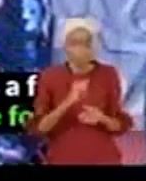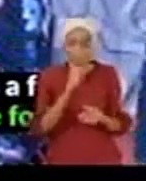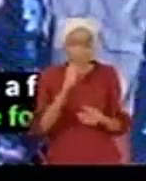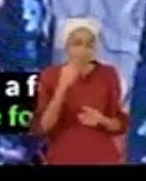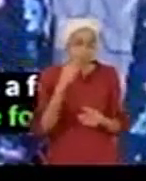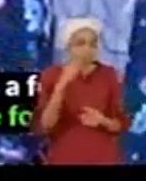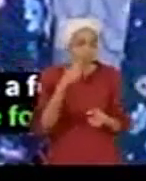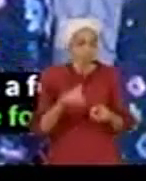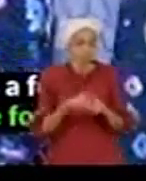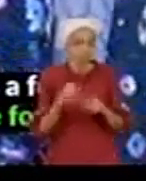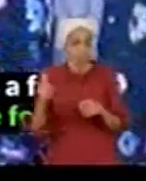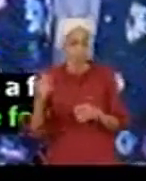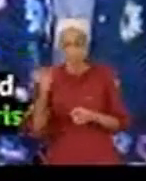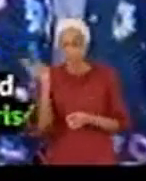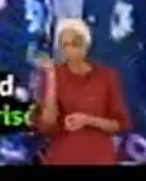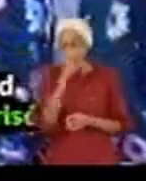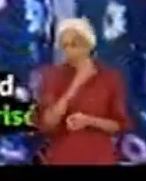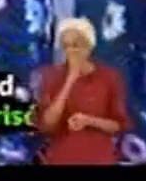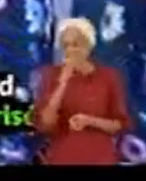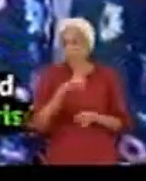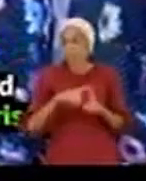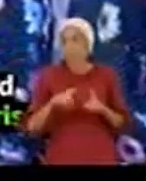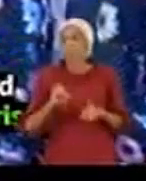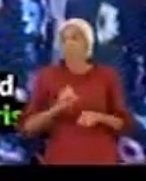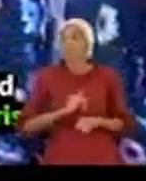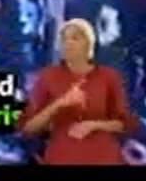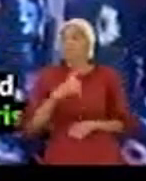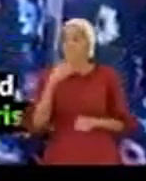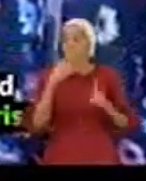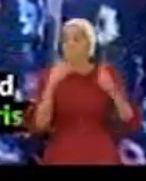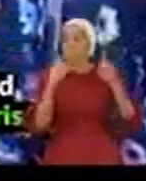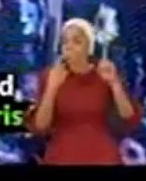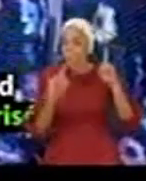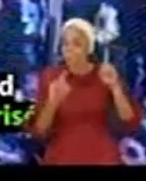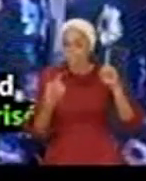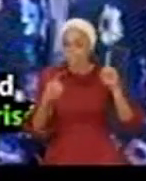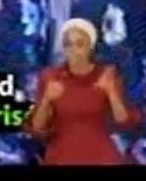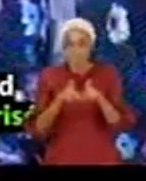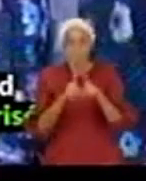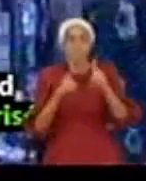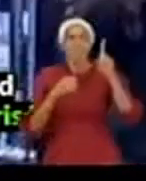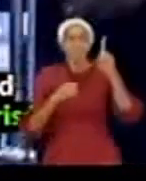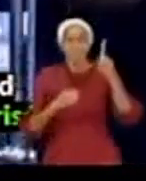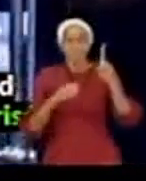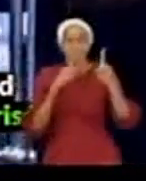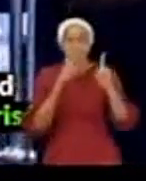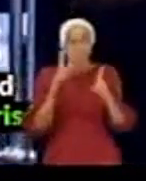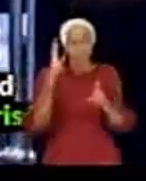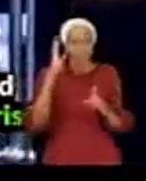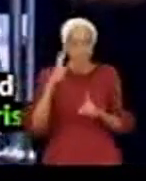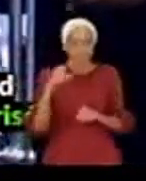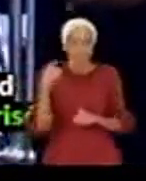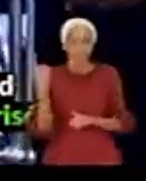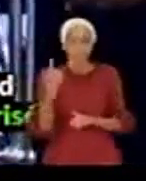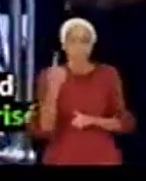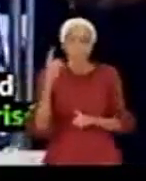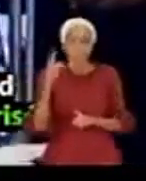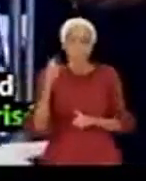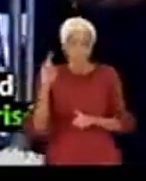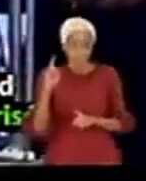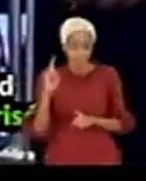see you as a fool. But I did say, like me, you'll surely